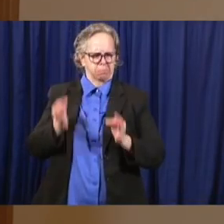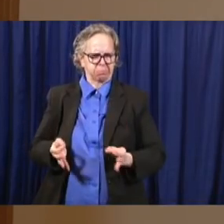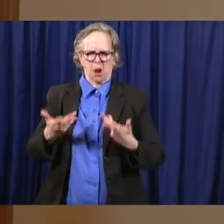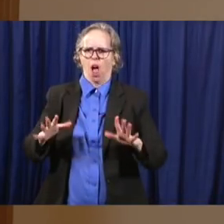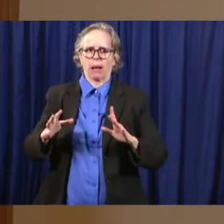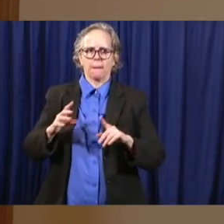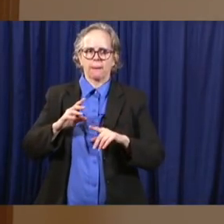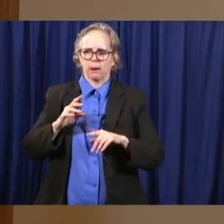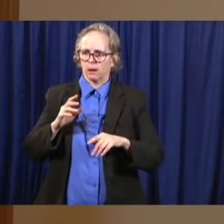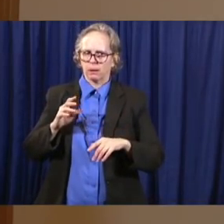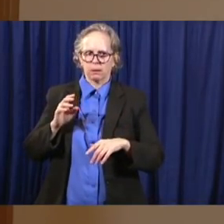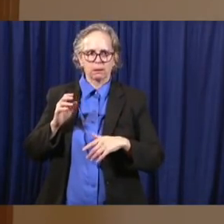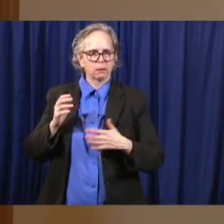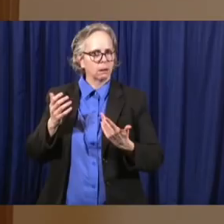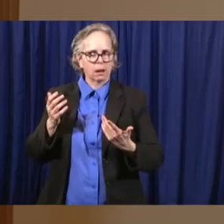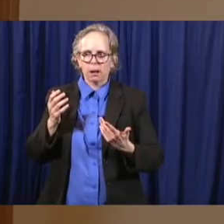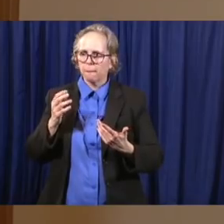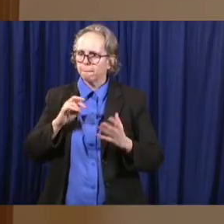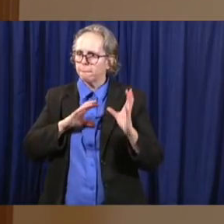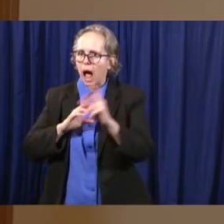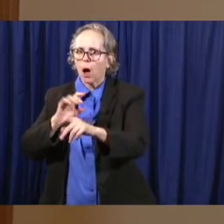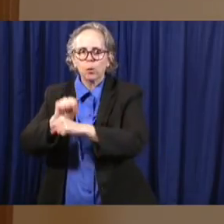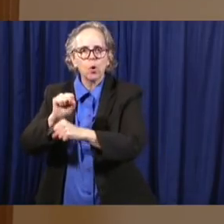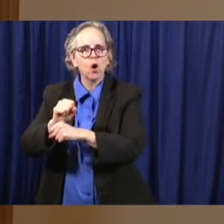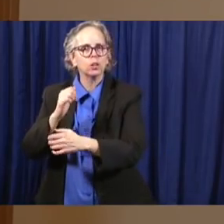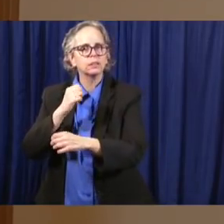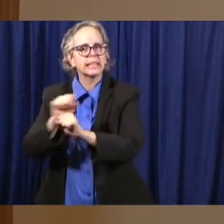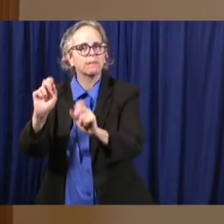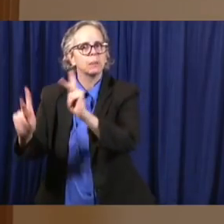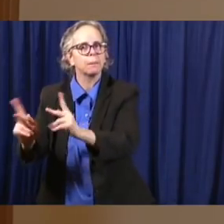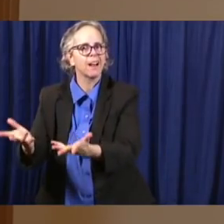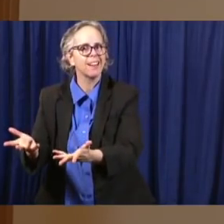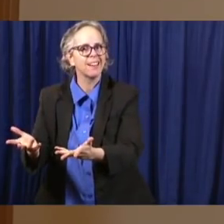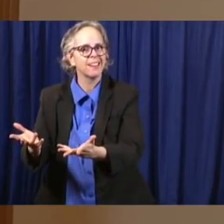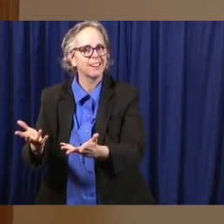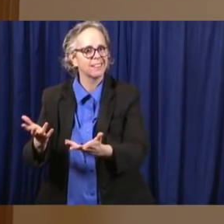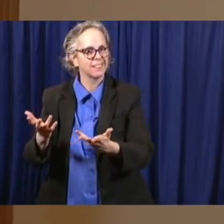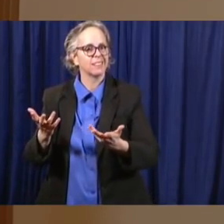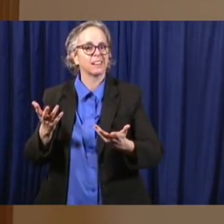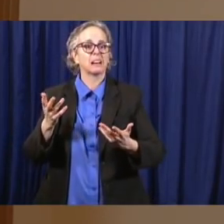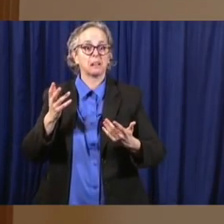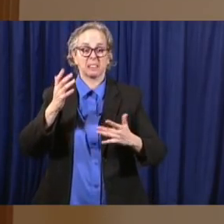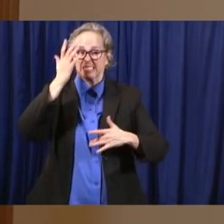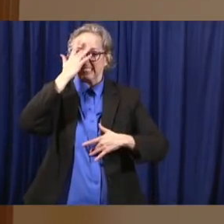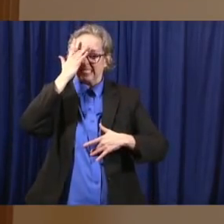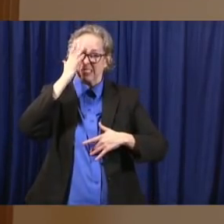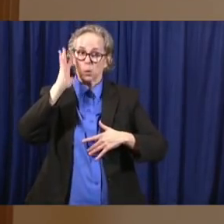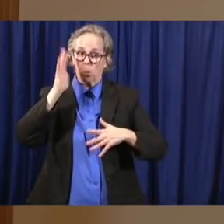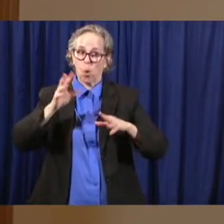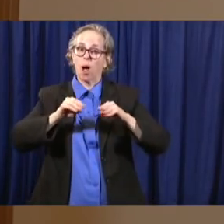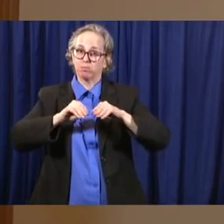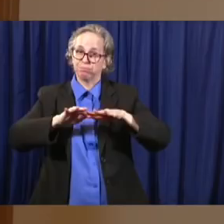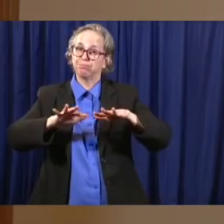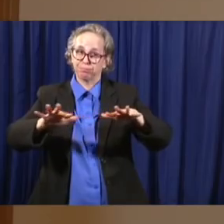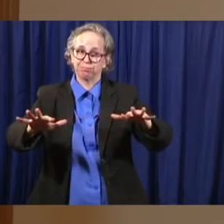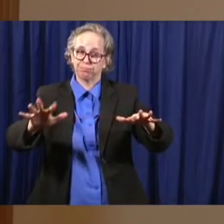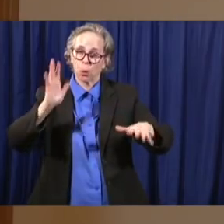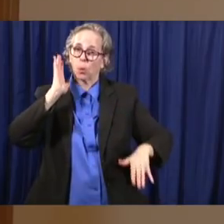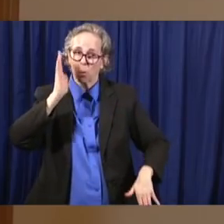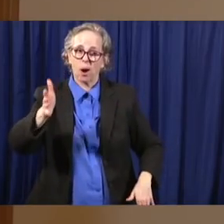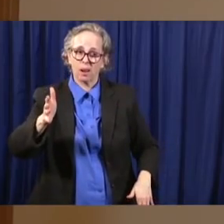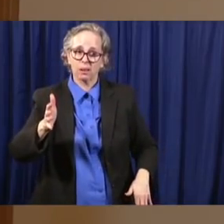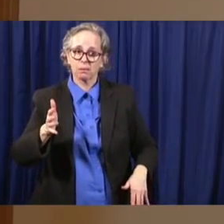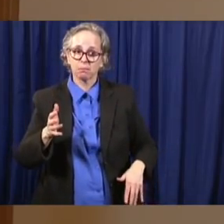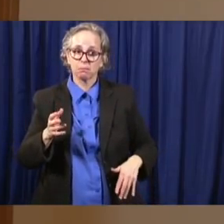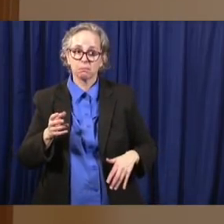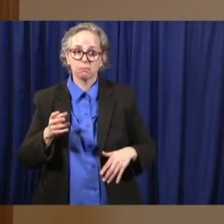the solution. Now, eventually, this disease will continue to spread. It's going to spread because none of us are immune. We'll reach levels